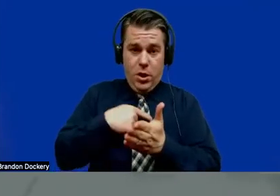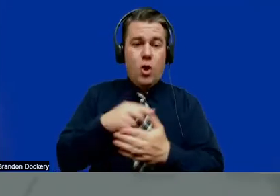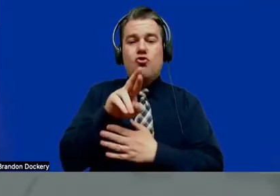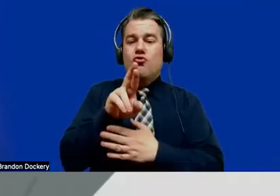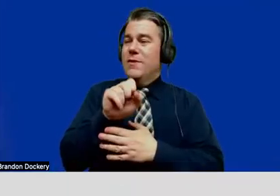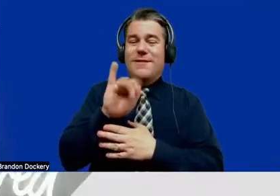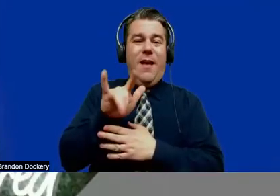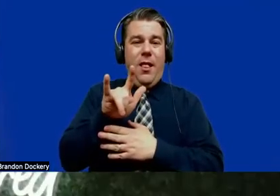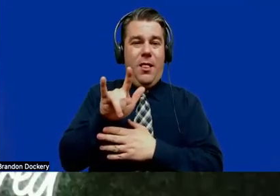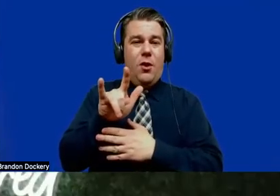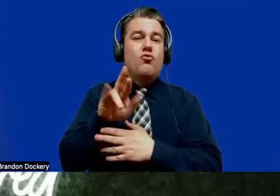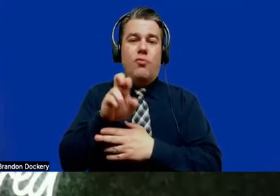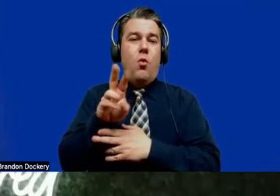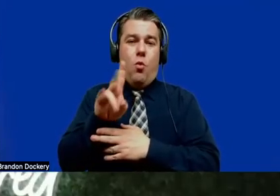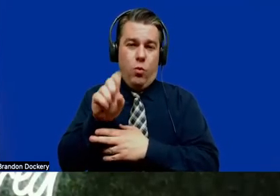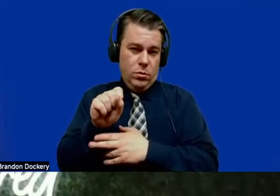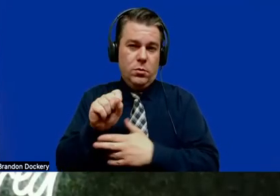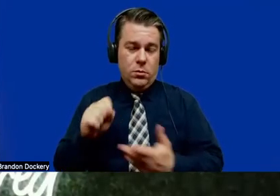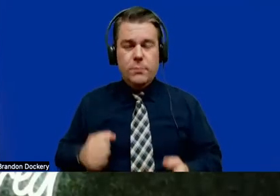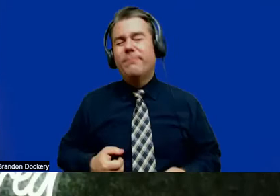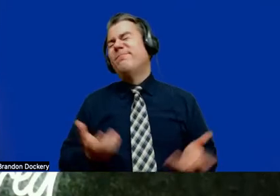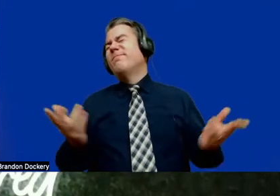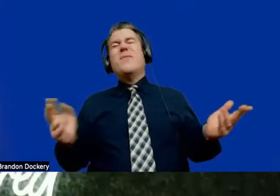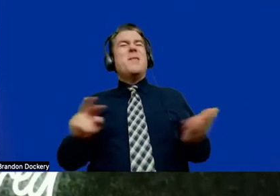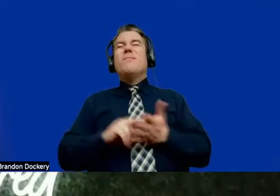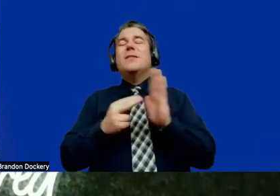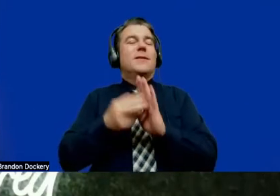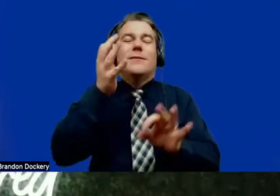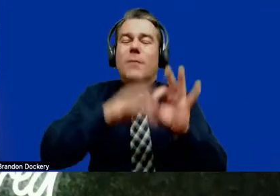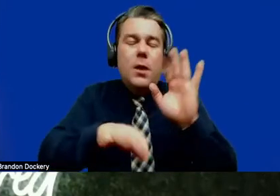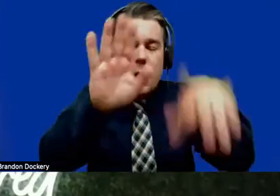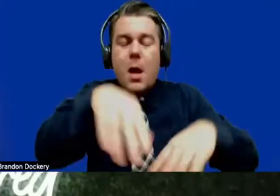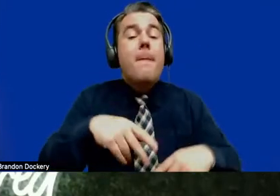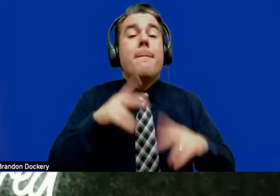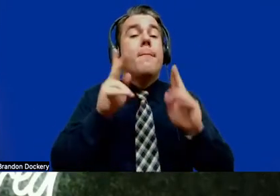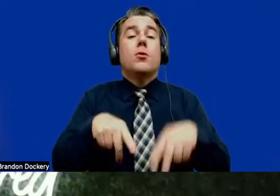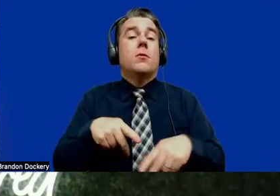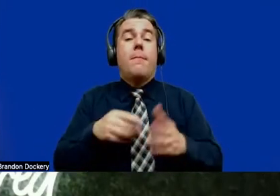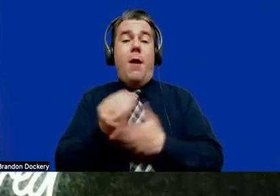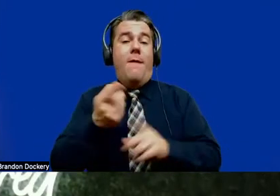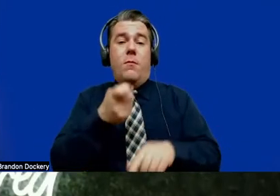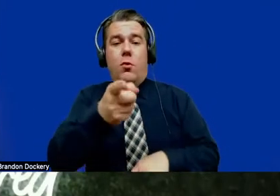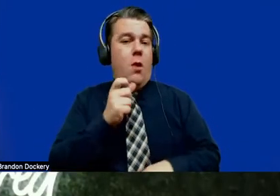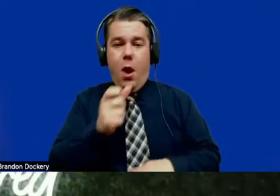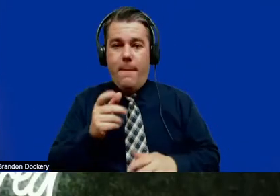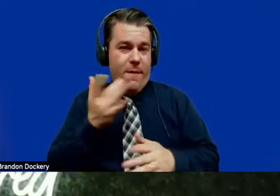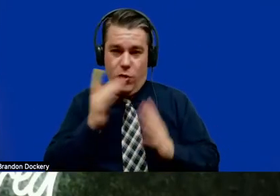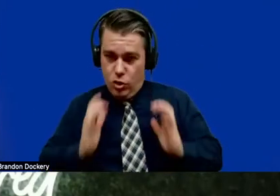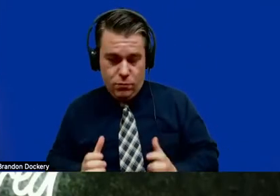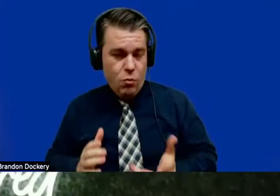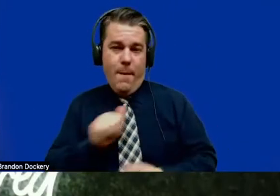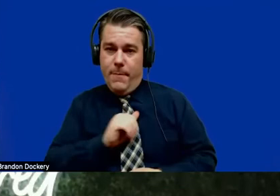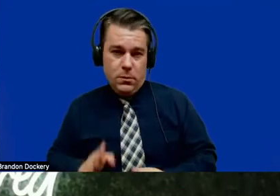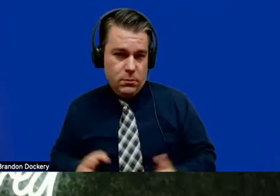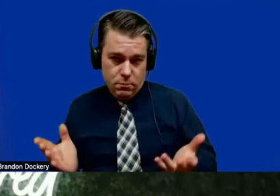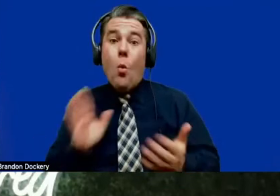really simple. Basically, when somebody buys products through you and they're not a preferred customer or an ambassador, it's going to go towards your PV,